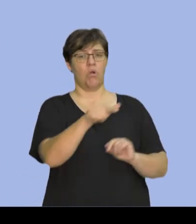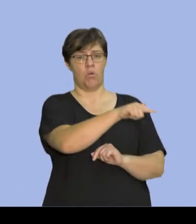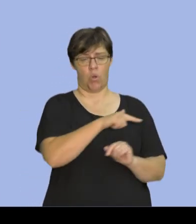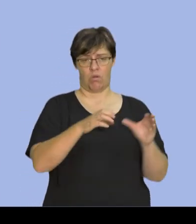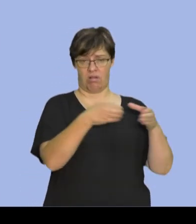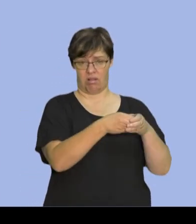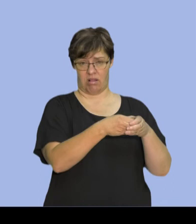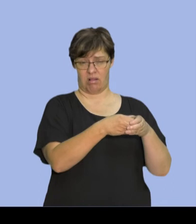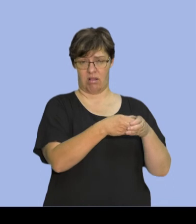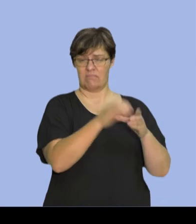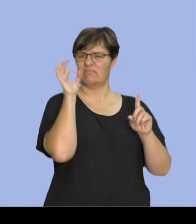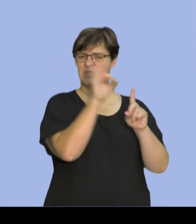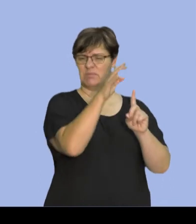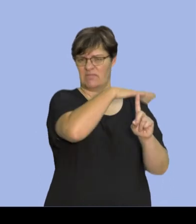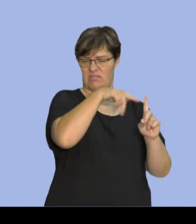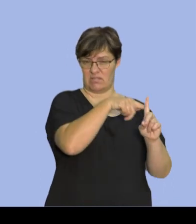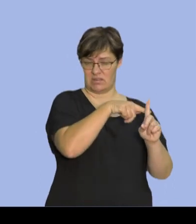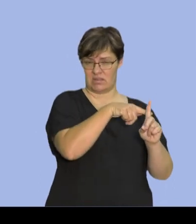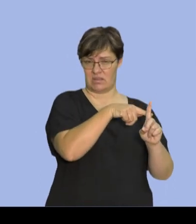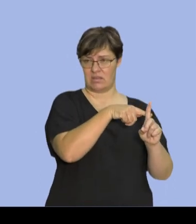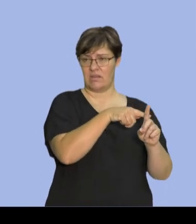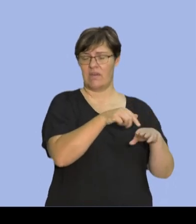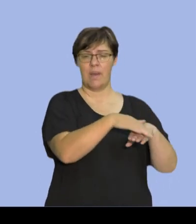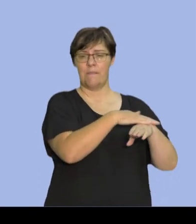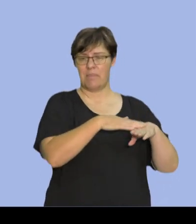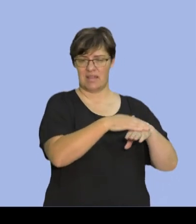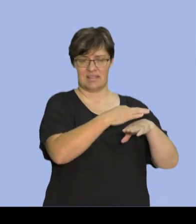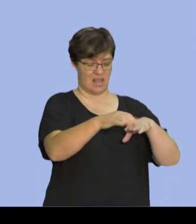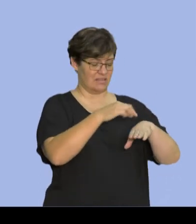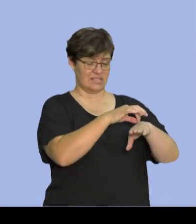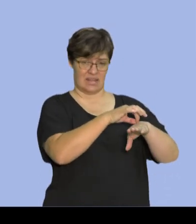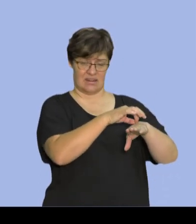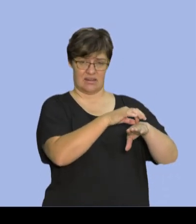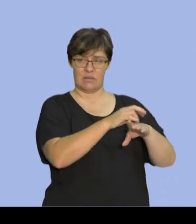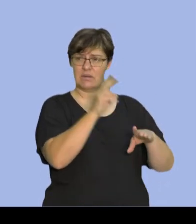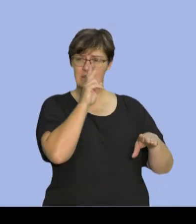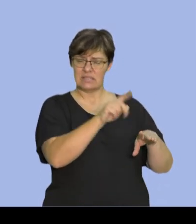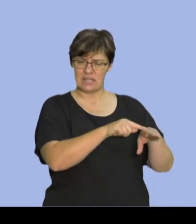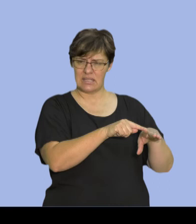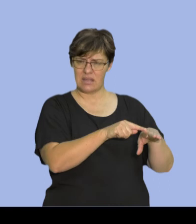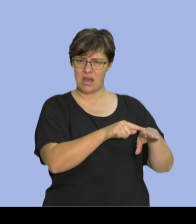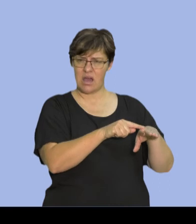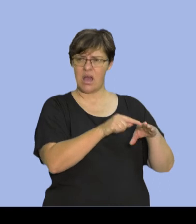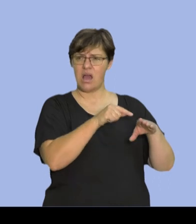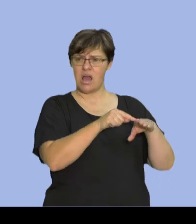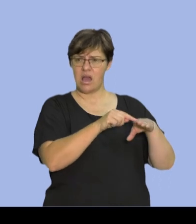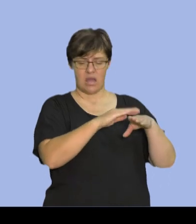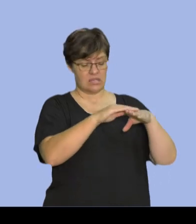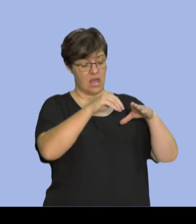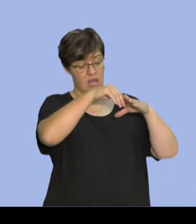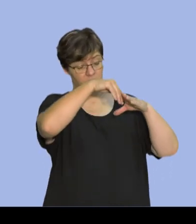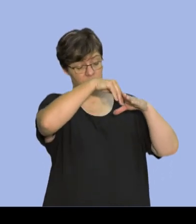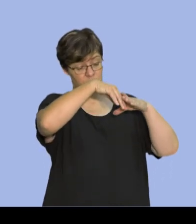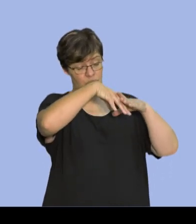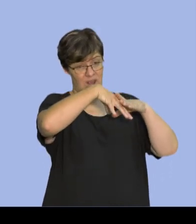localized in a specific area, in the basal layer of the skin. But we eventually see that once these spread,